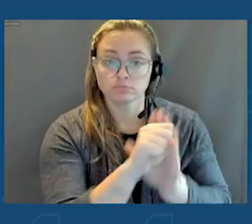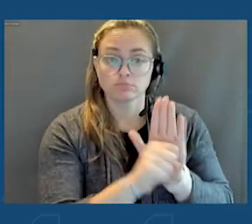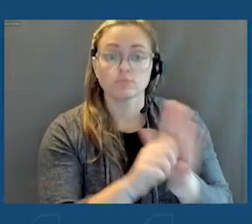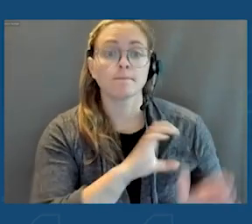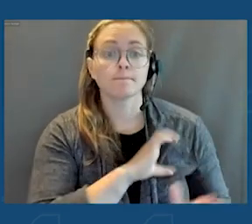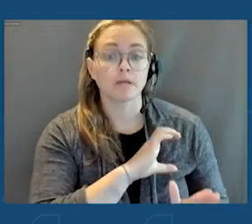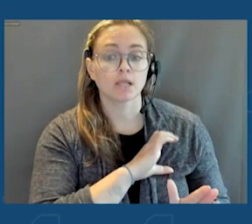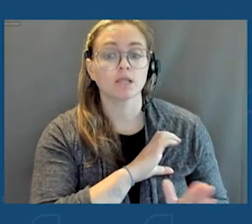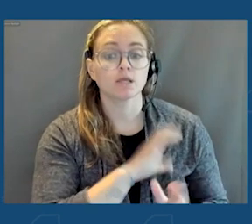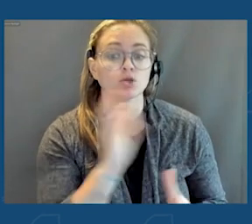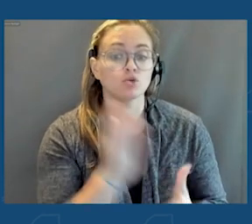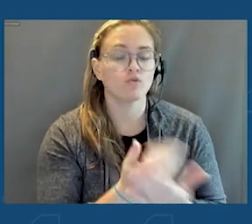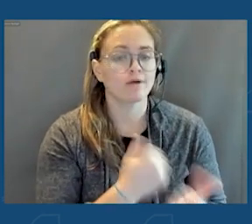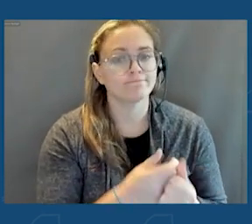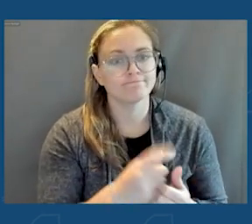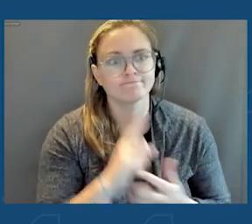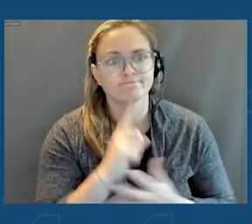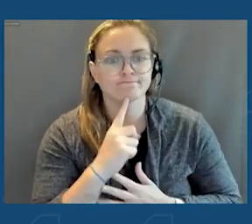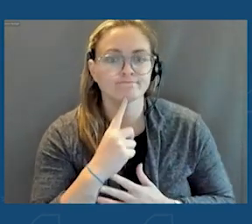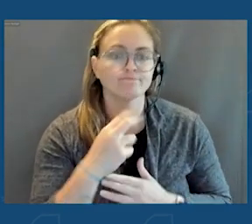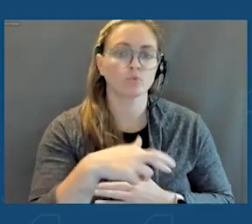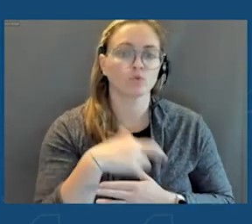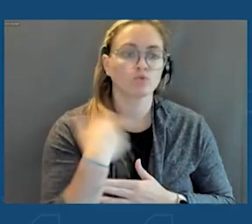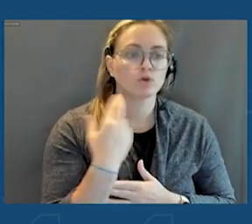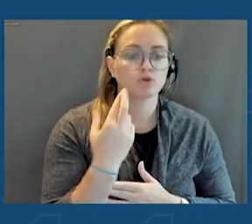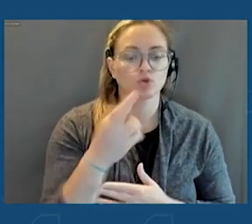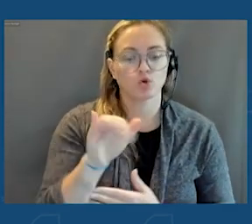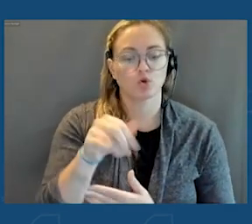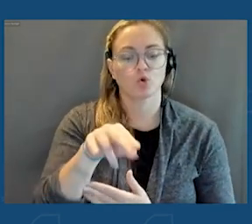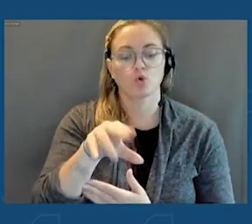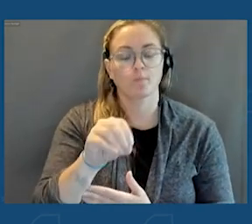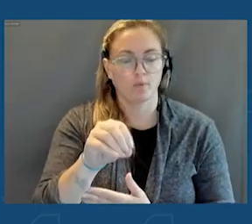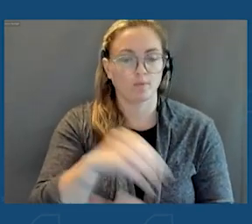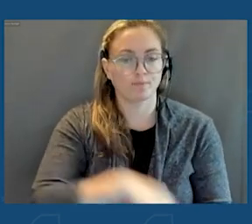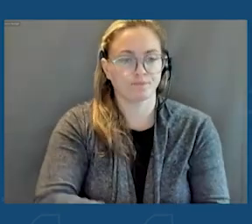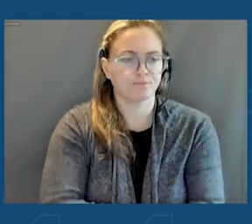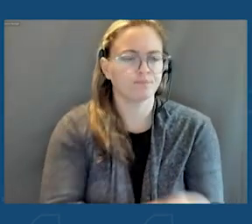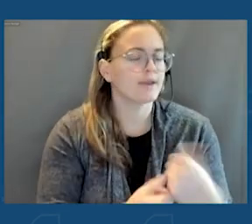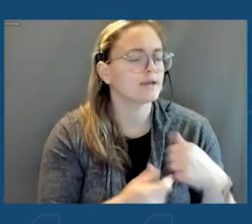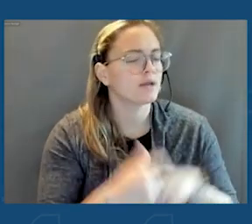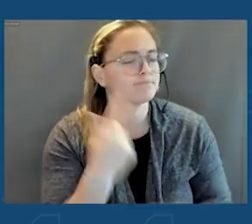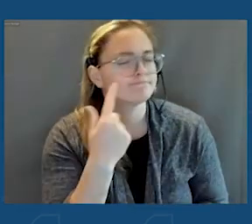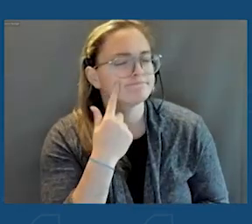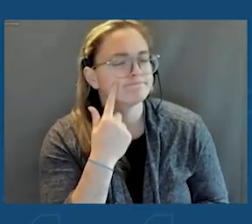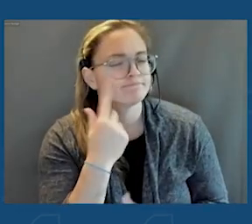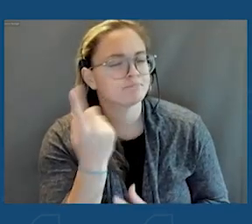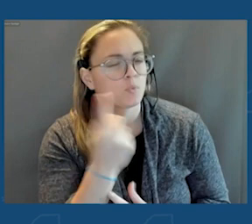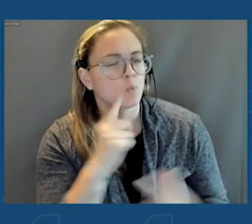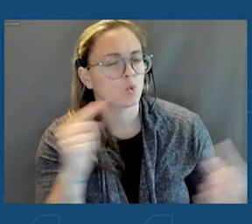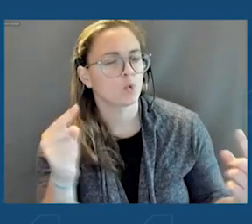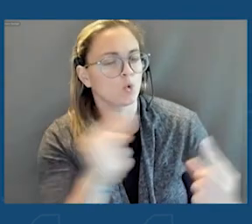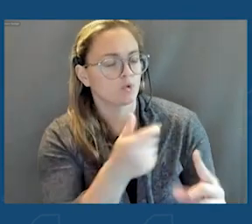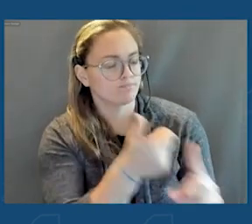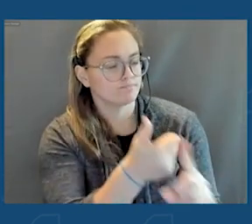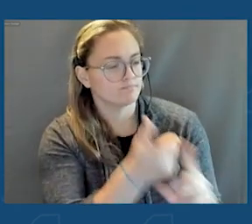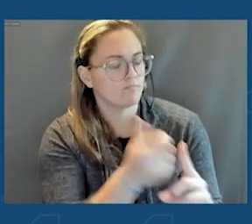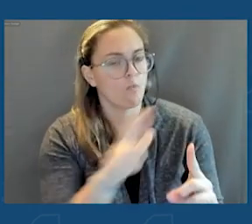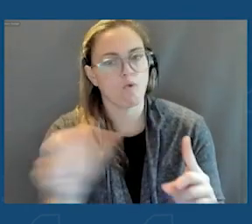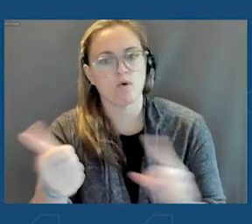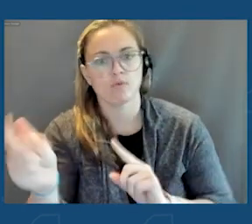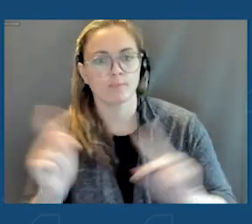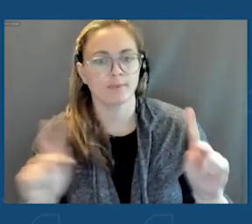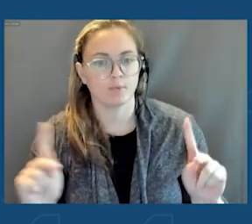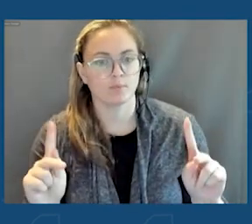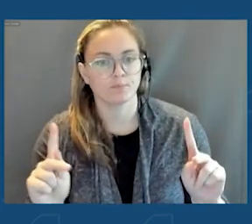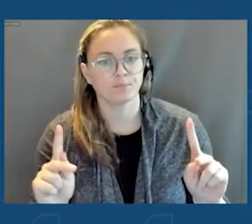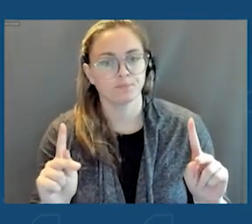extreme risk protection order, or ERPO, whenever they have probable cause to believe that someone could do harm to themselves or to others.